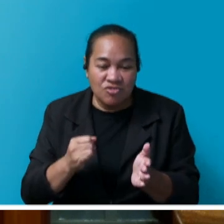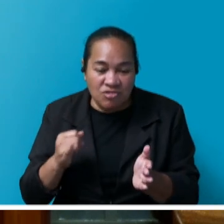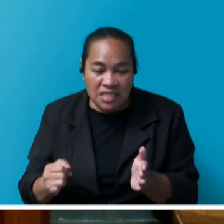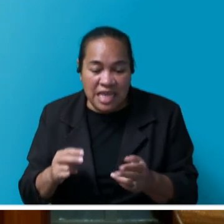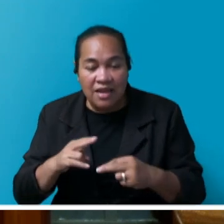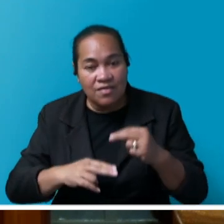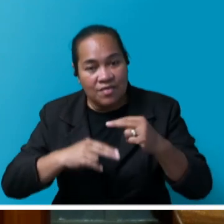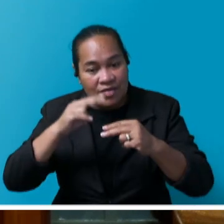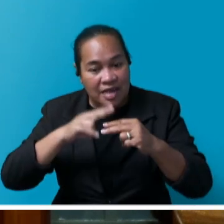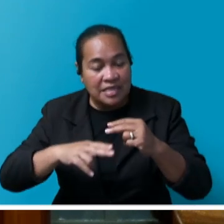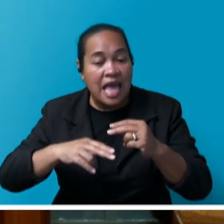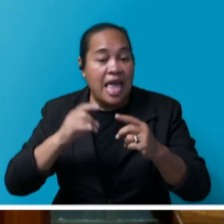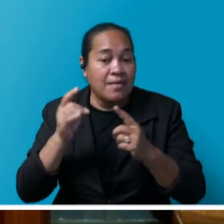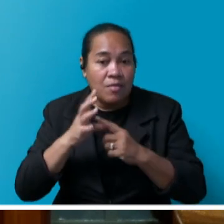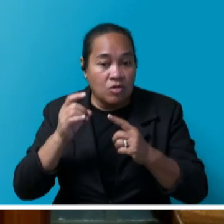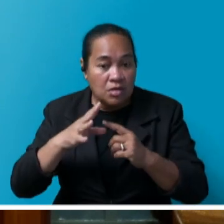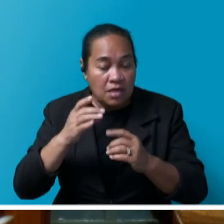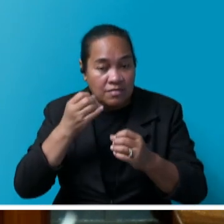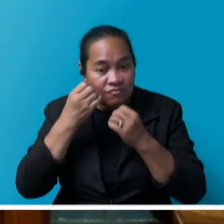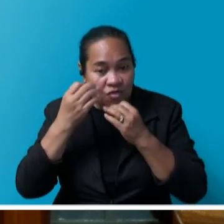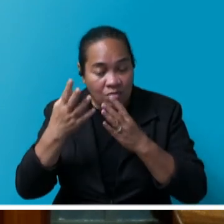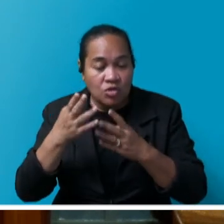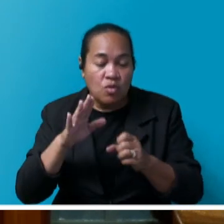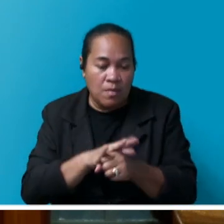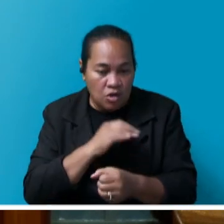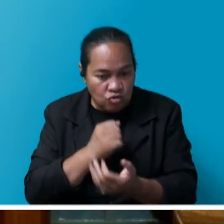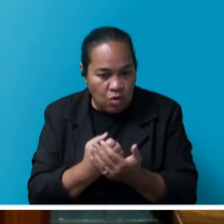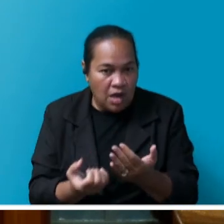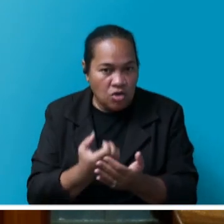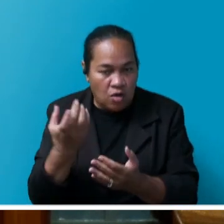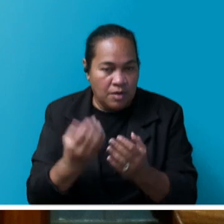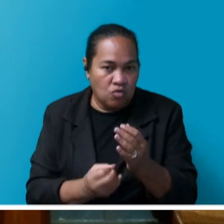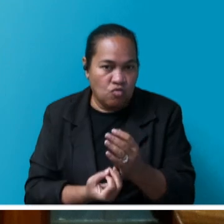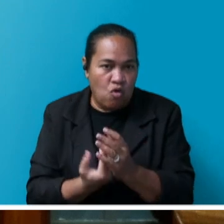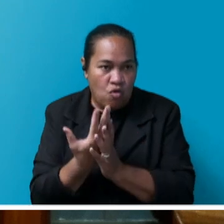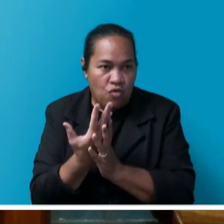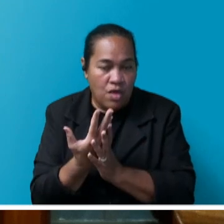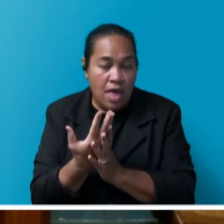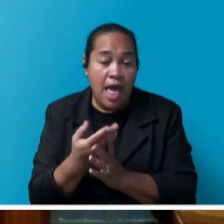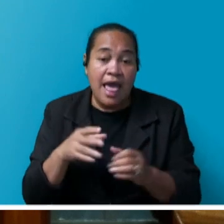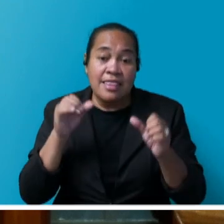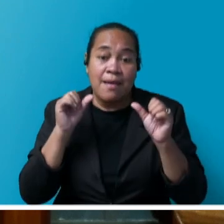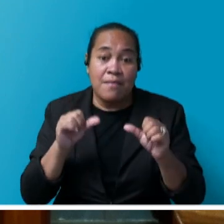digital transformation to ensure broad-based economic growth. The President's vision for